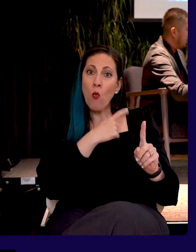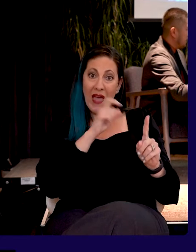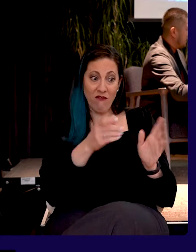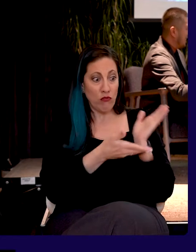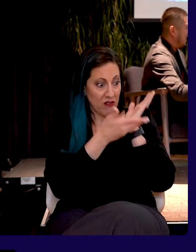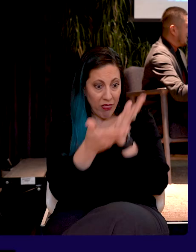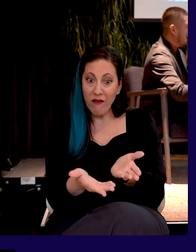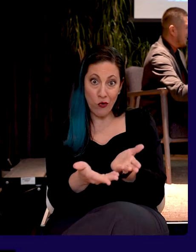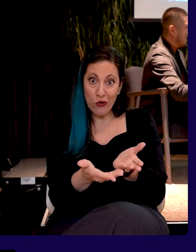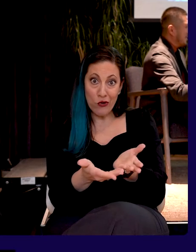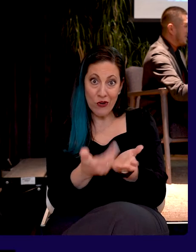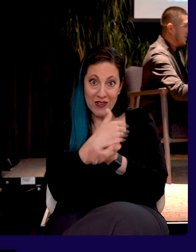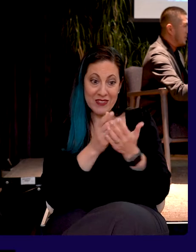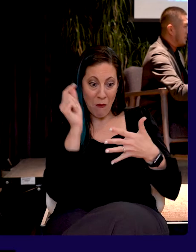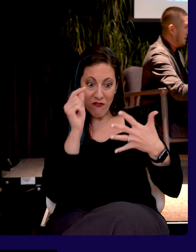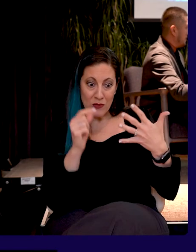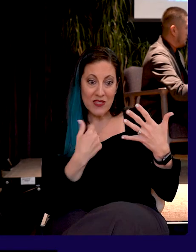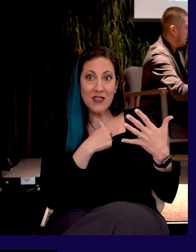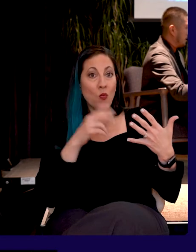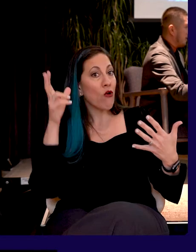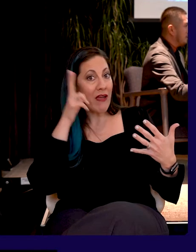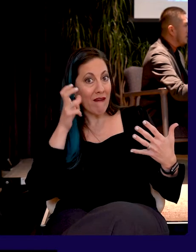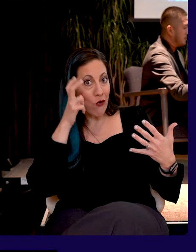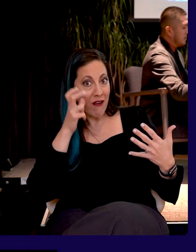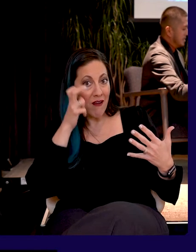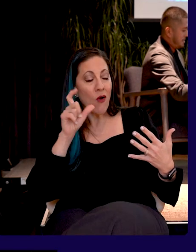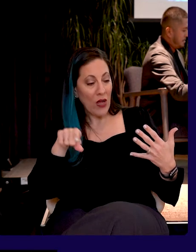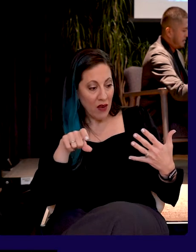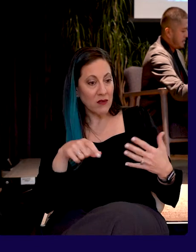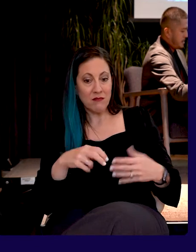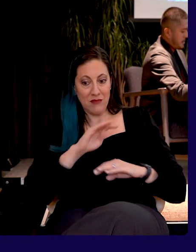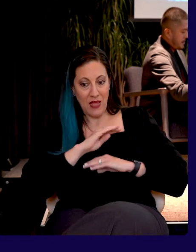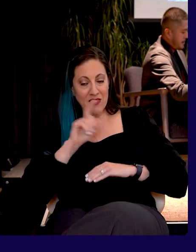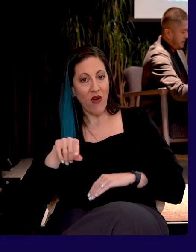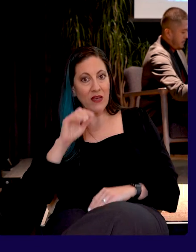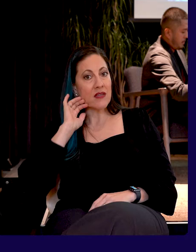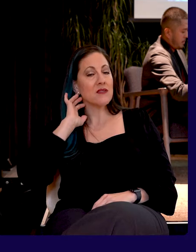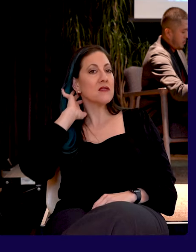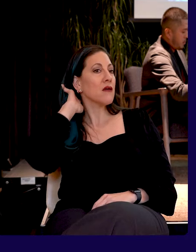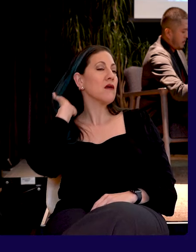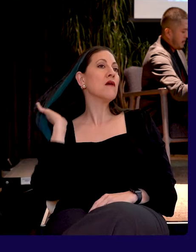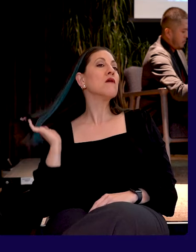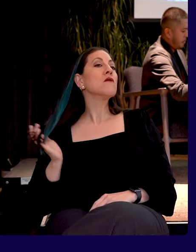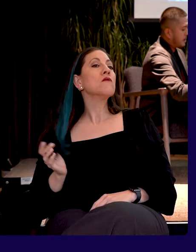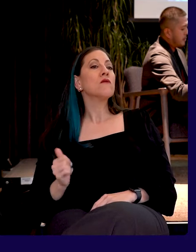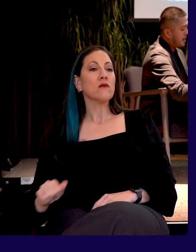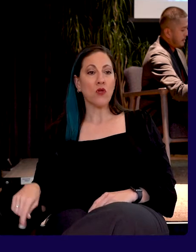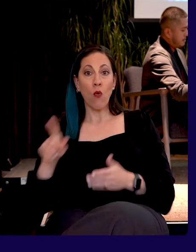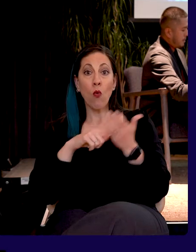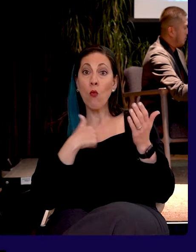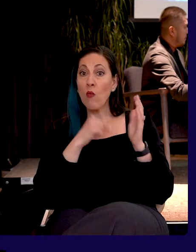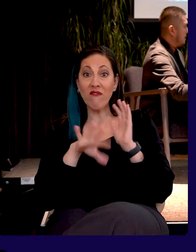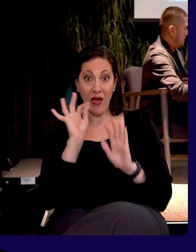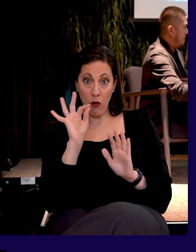deliver on some of these things that we're listening to, and we're going to have to meet some of these needs. And so what we've come to